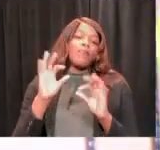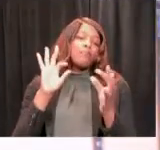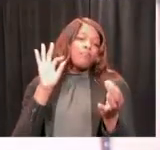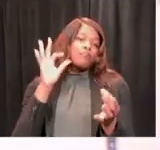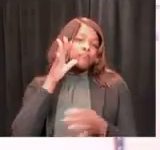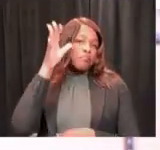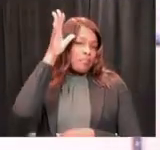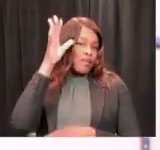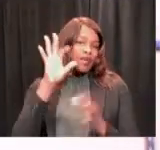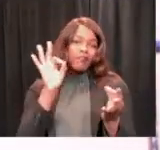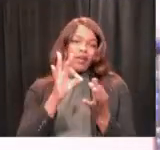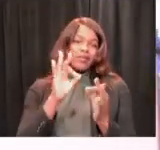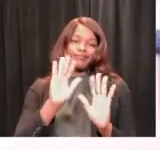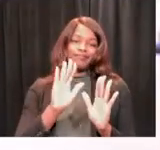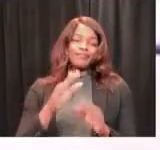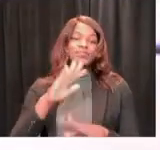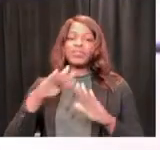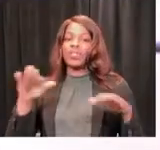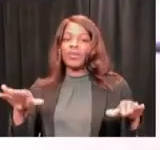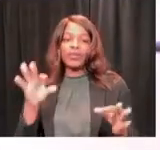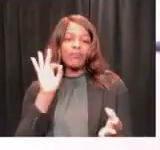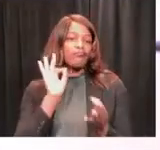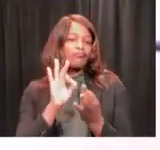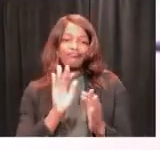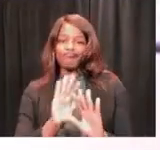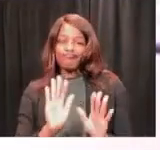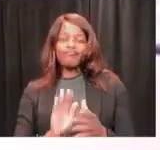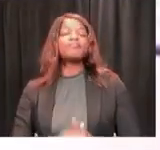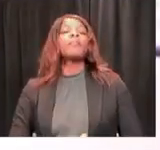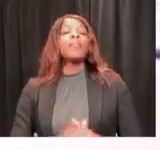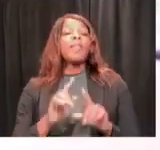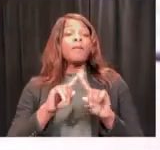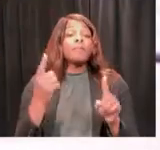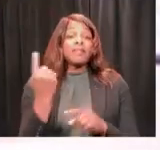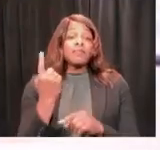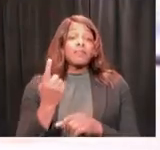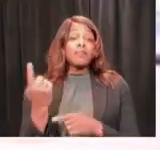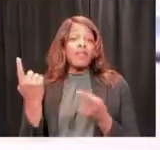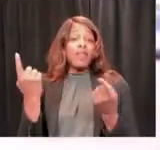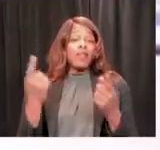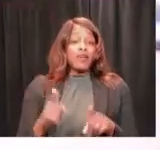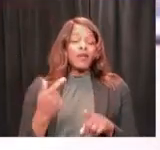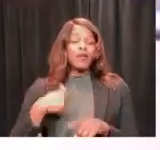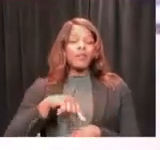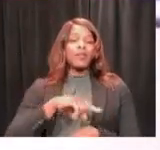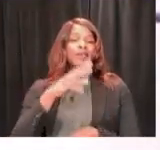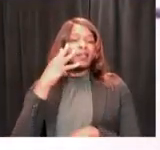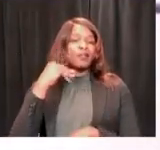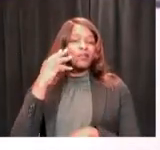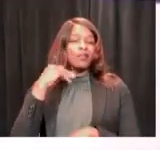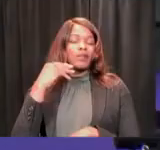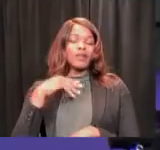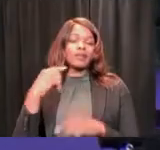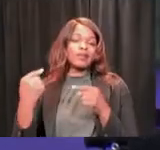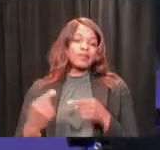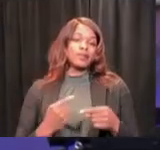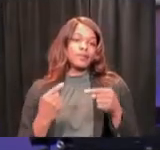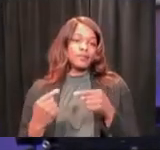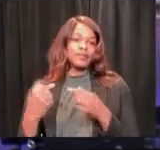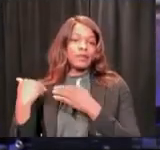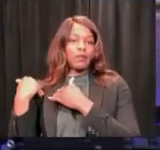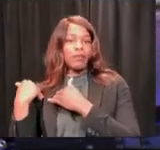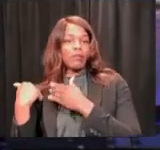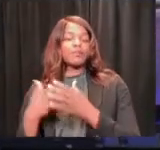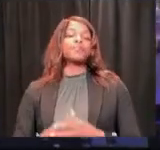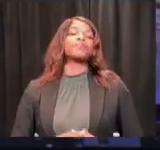we as children aren't perfect. When something is triggered in that relationship, we end up with family baggage. And so, friends, I want to suggest to